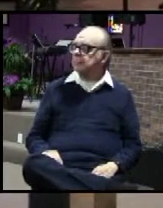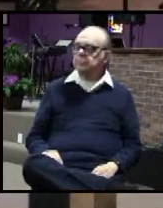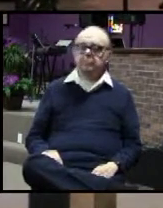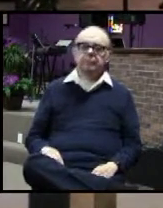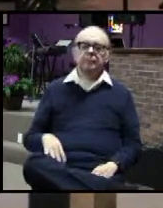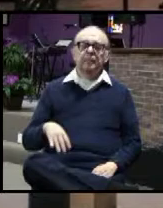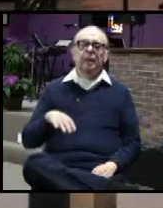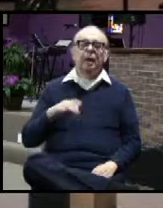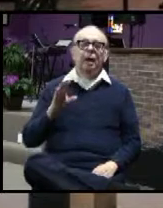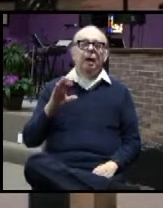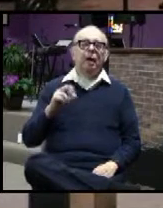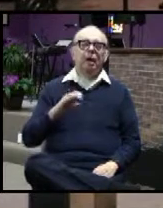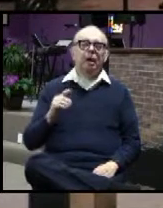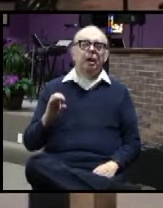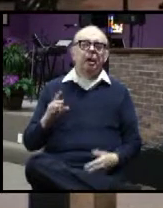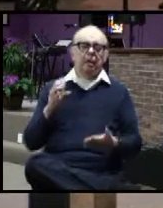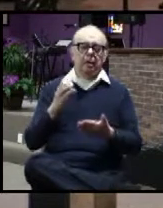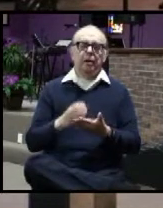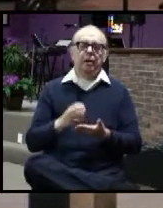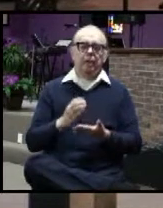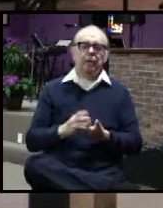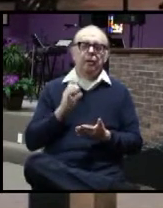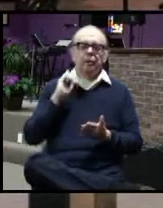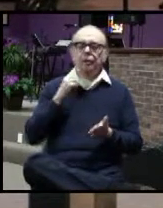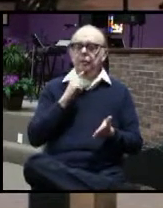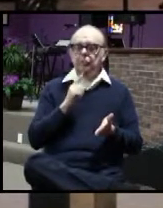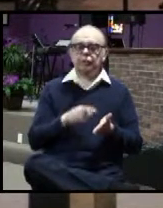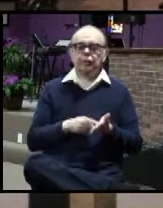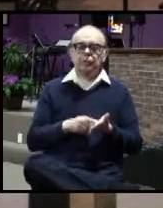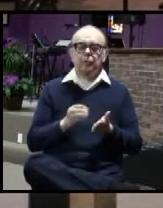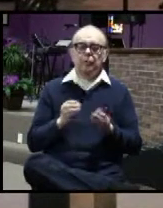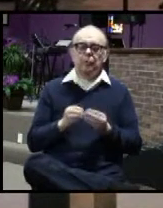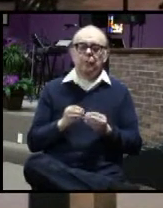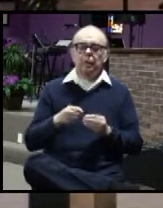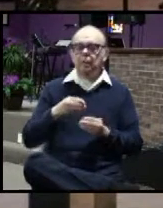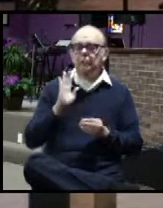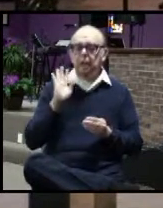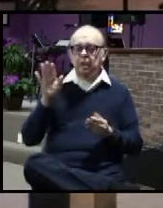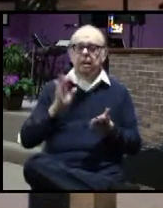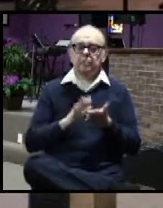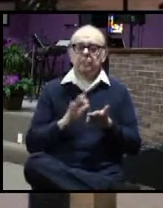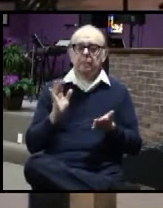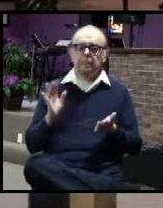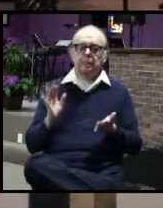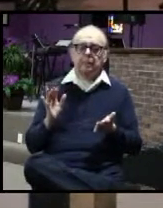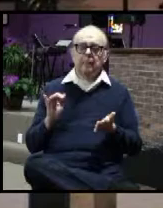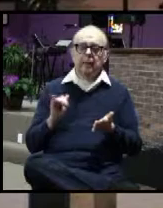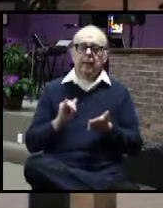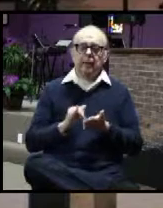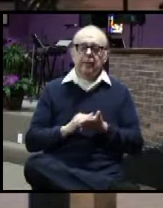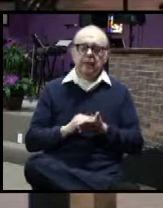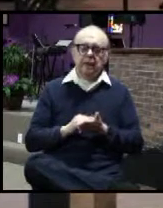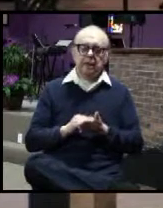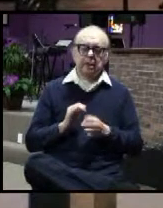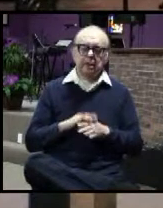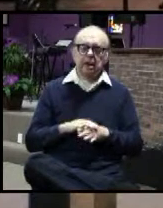A cracked pot will reveal more of God's glory than a pot that's not